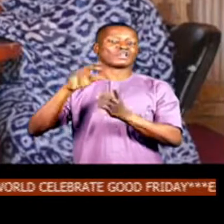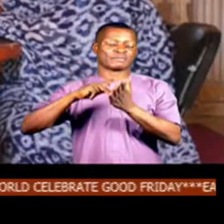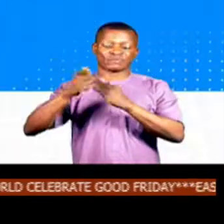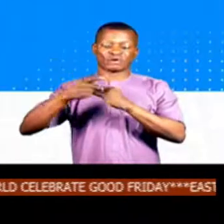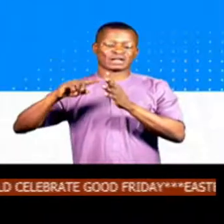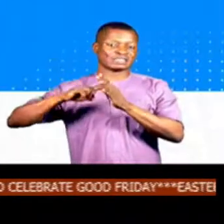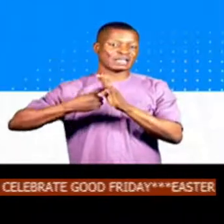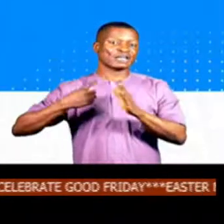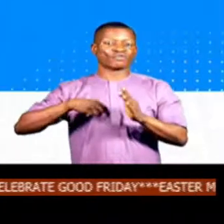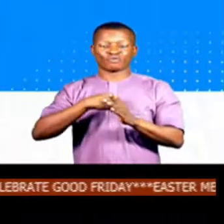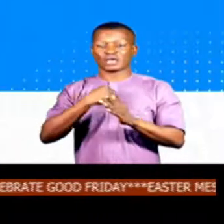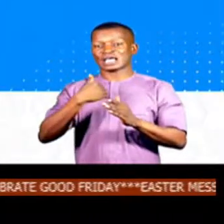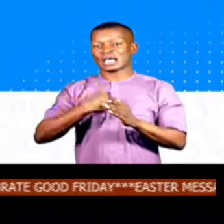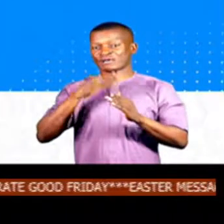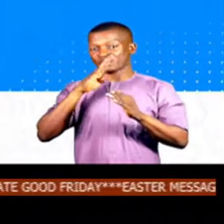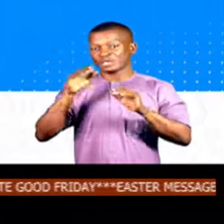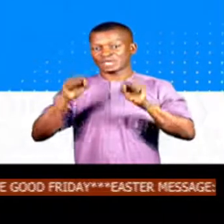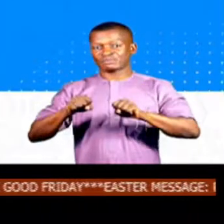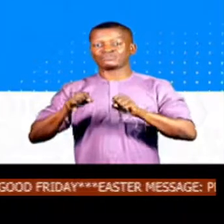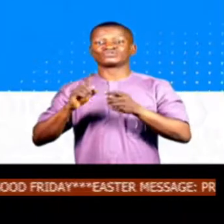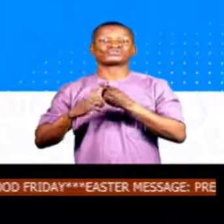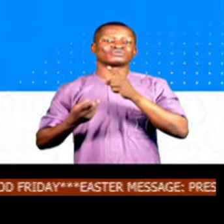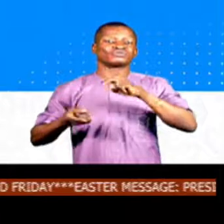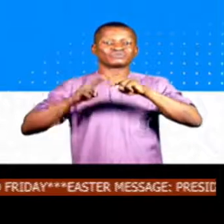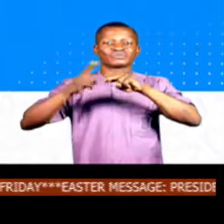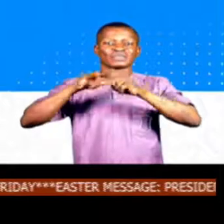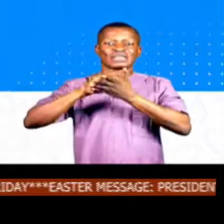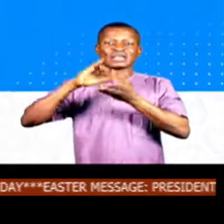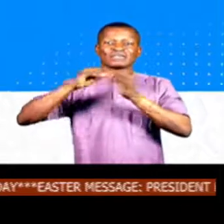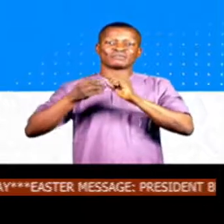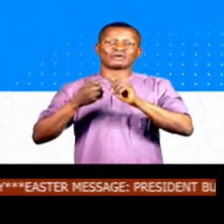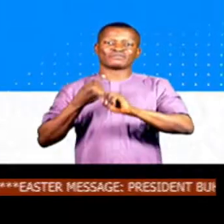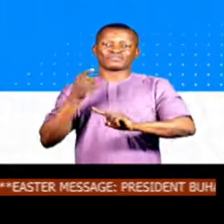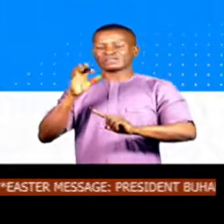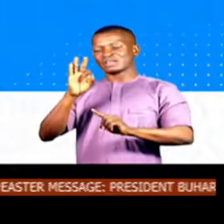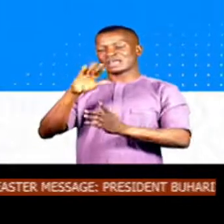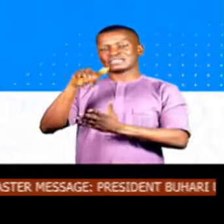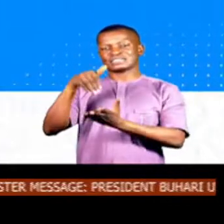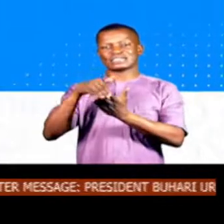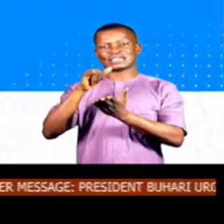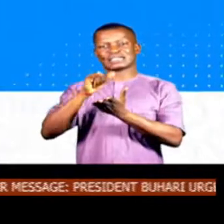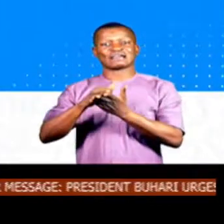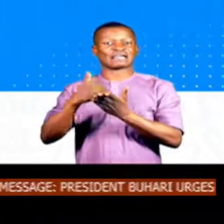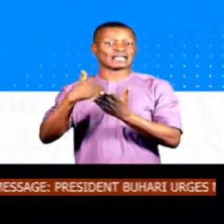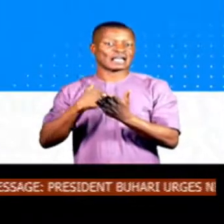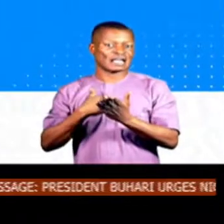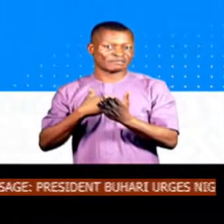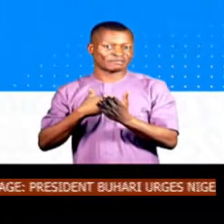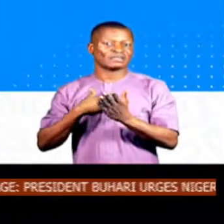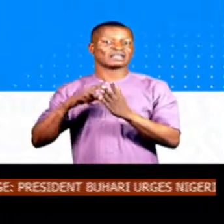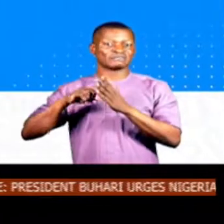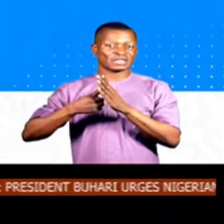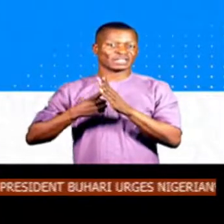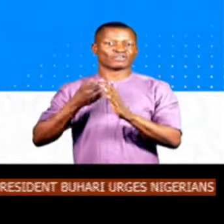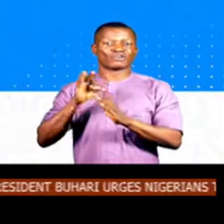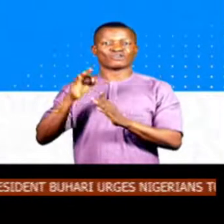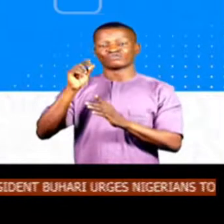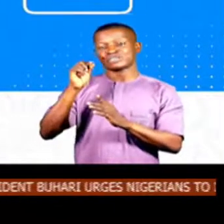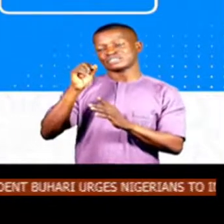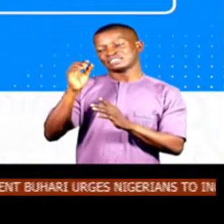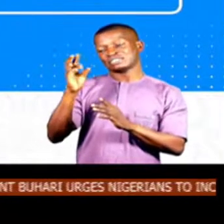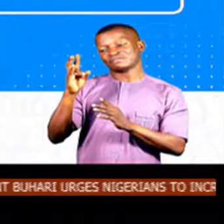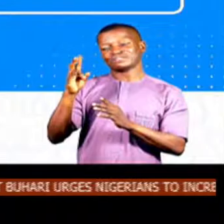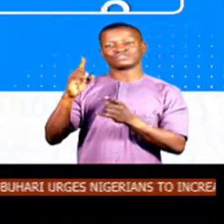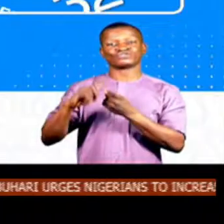Program started, and we have been able to expand that number from the original 9 centers that existed at the beginning